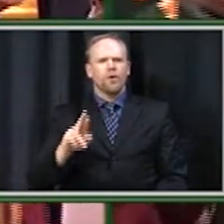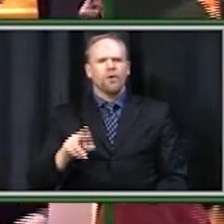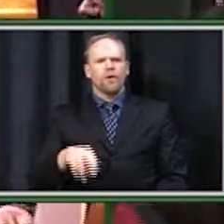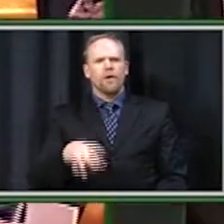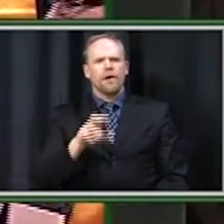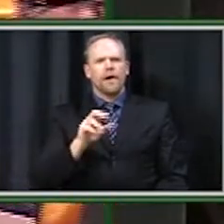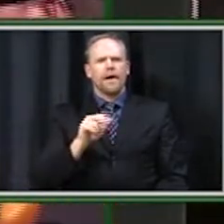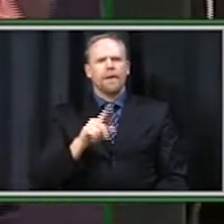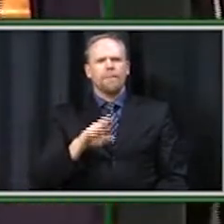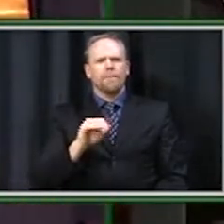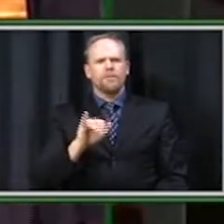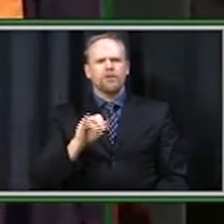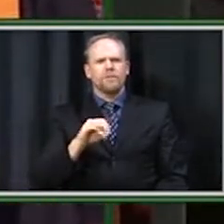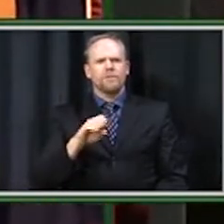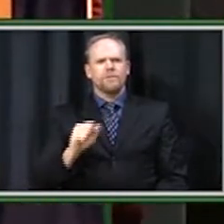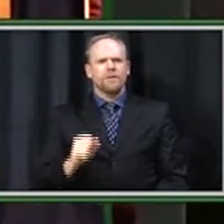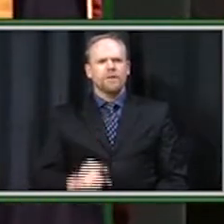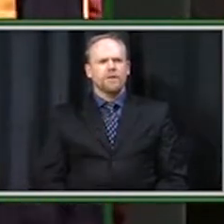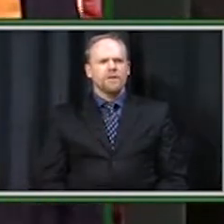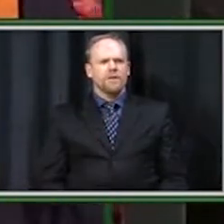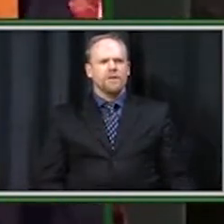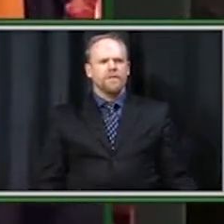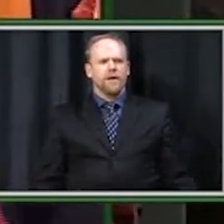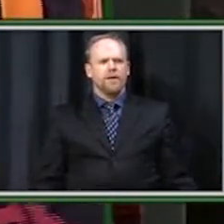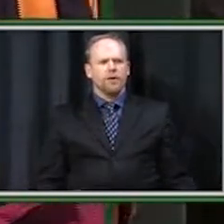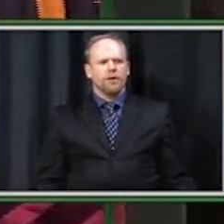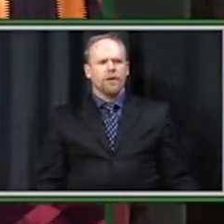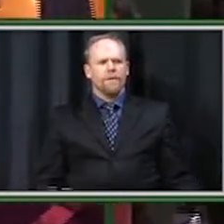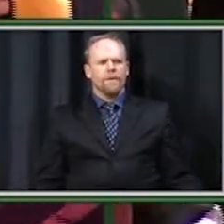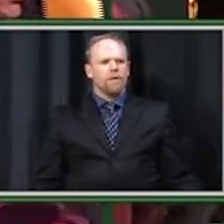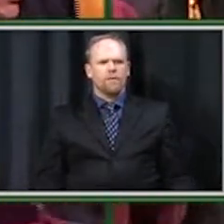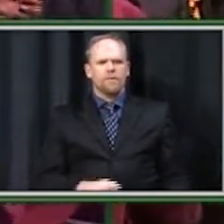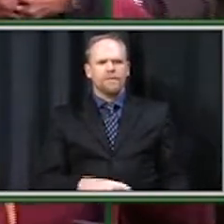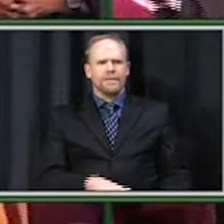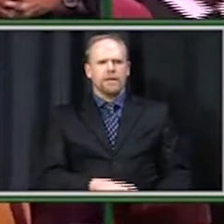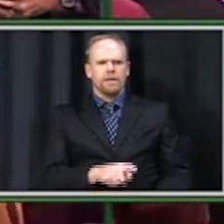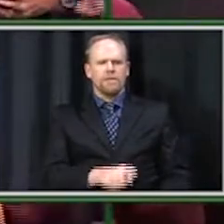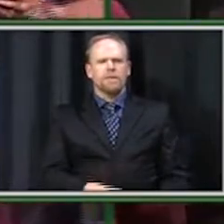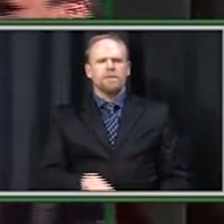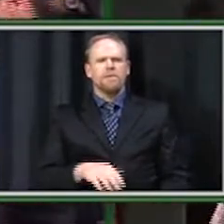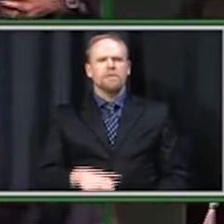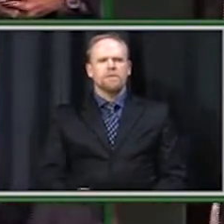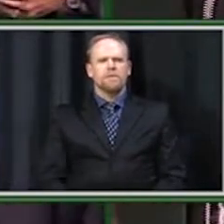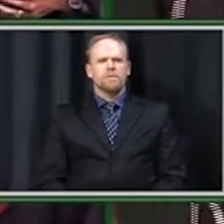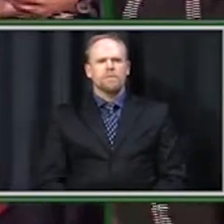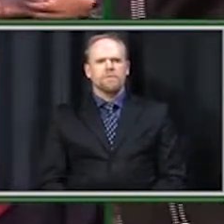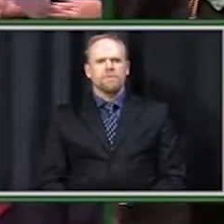Adam Jones. Chanel Royal.